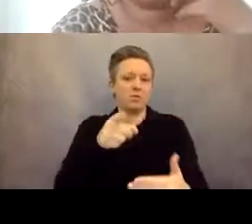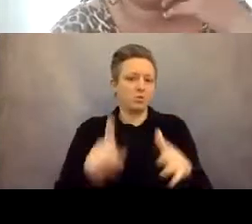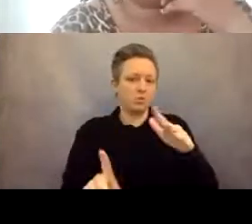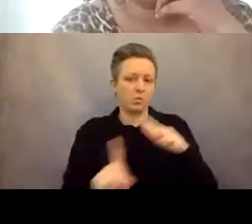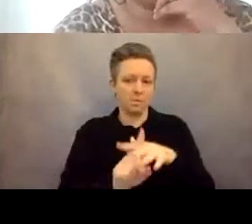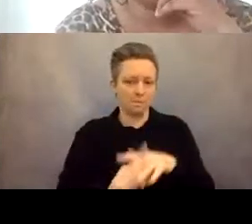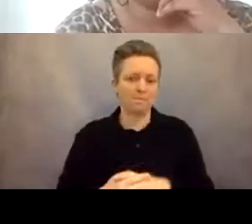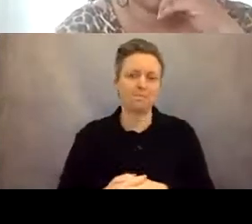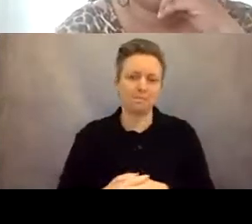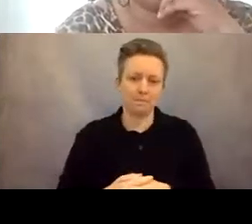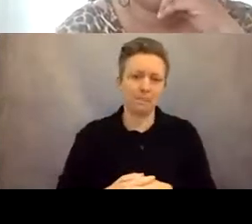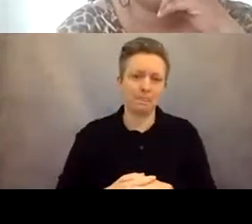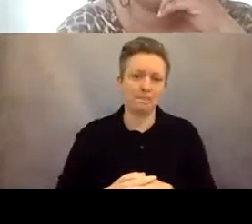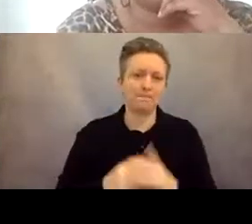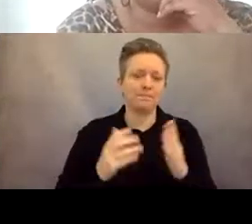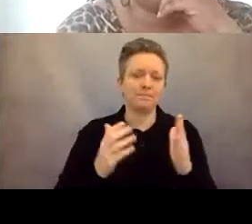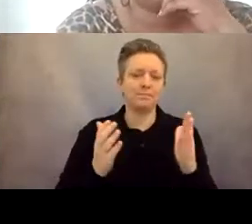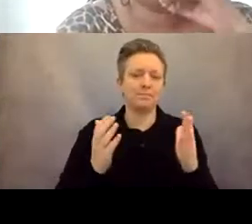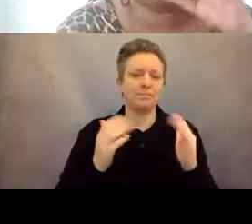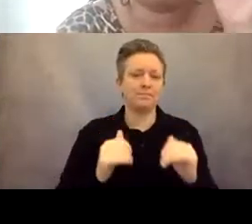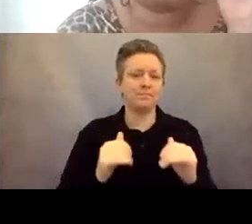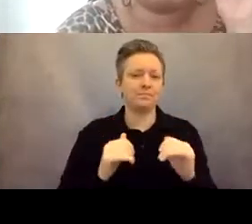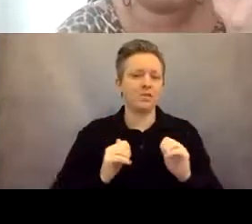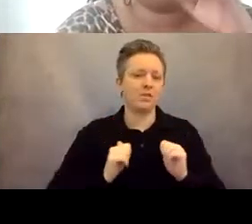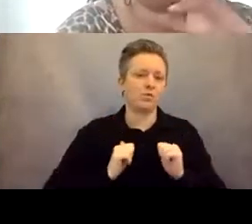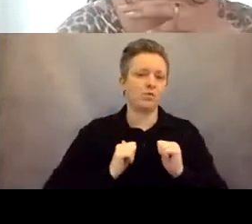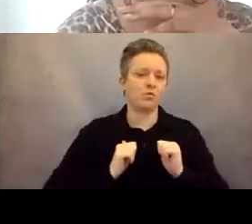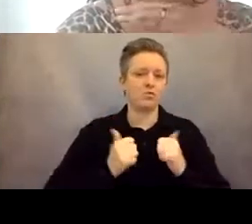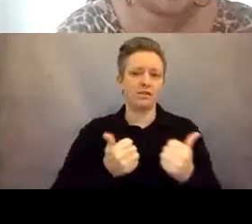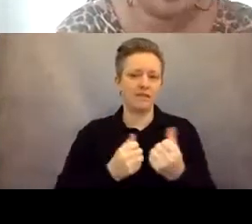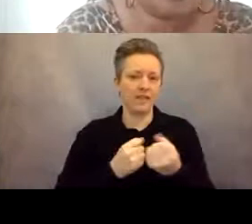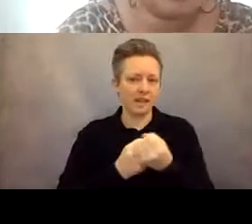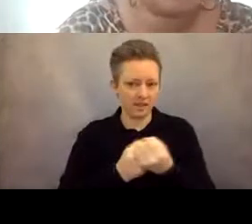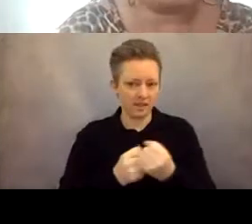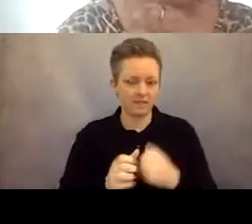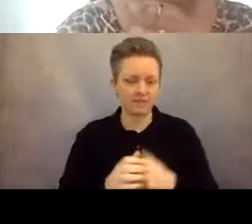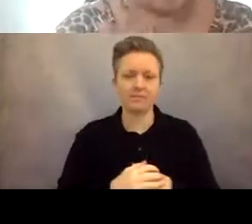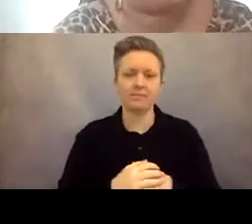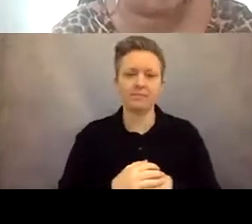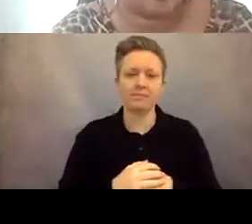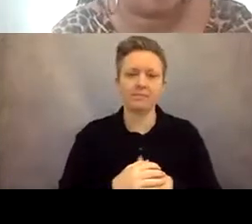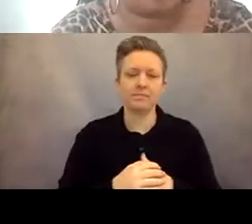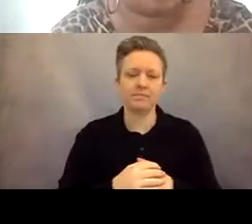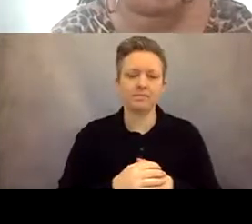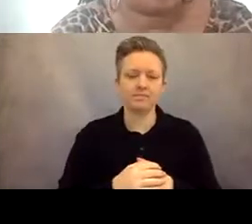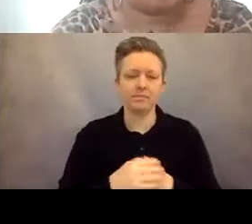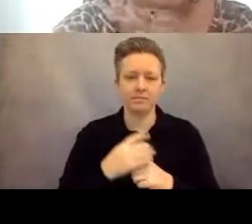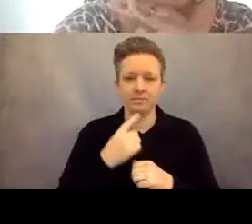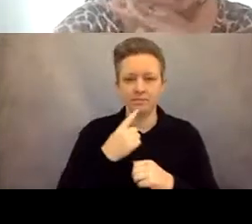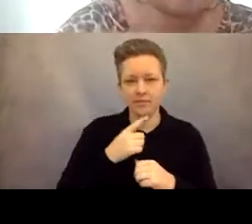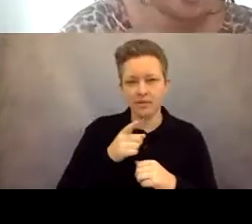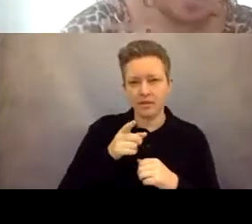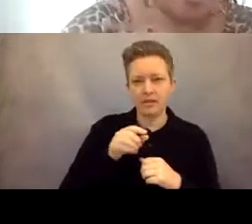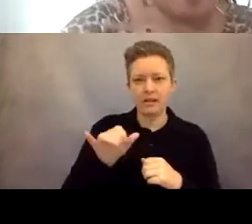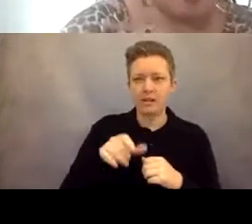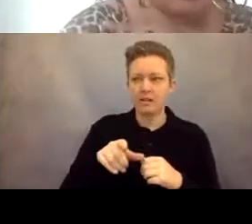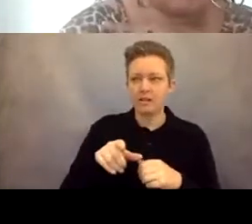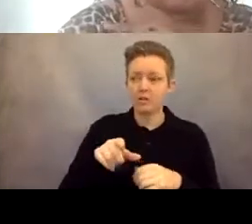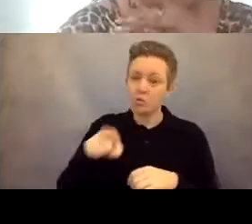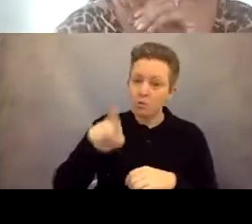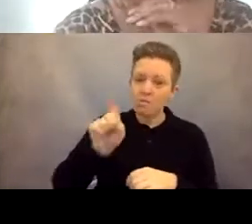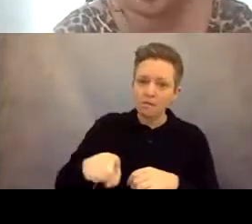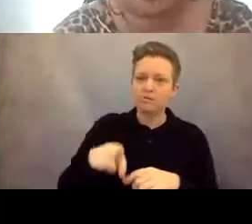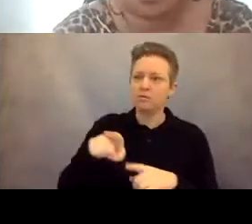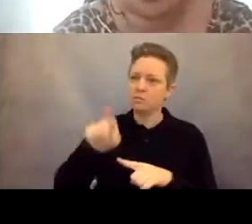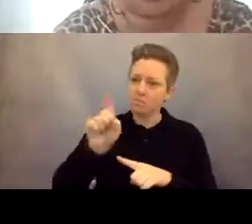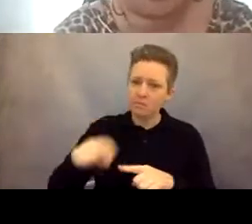all. The aggressive advocate, so this might be someone who says you have to leave, or you have to get a protective order, or you have to call the